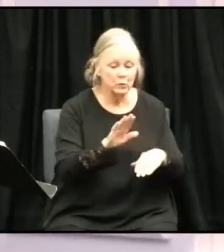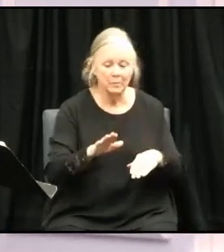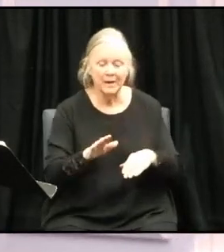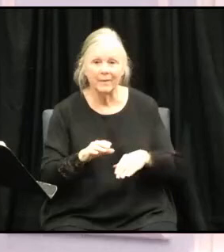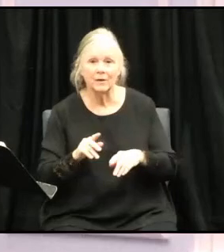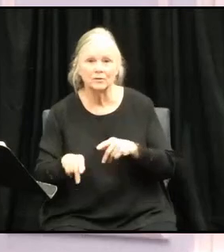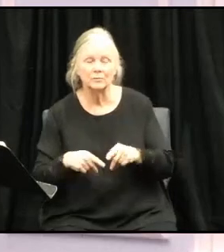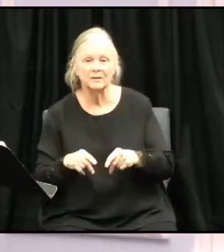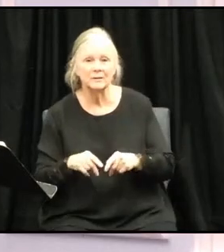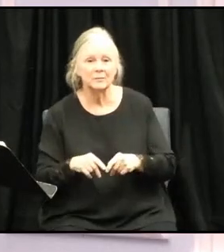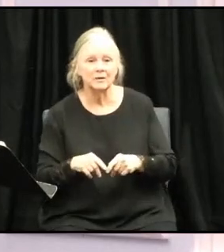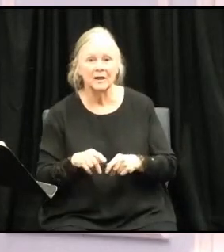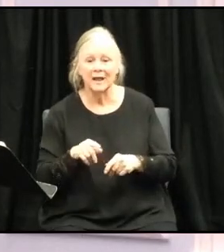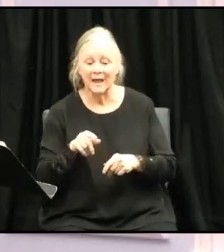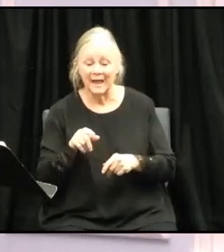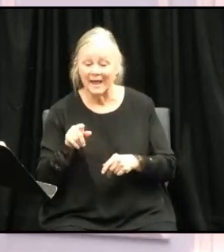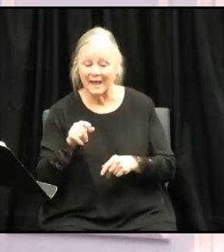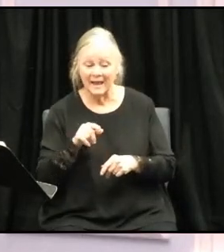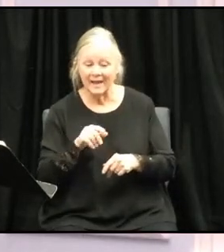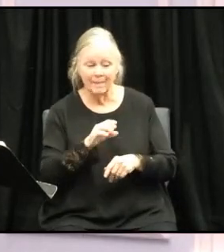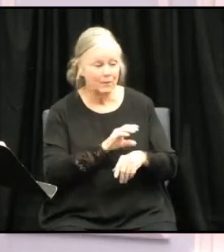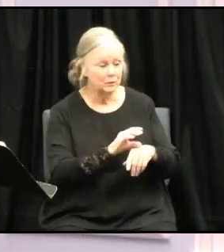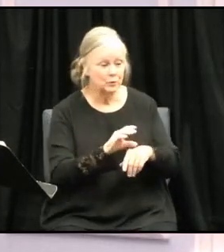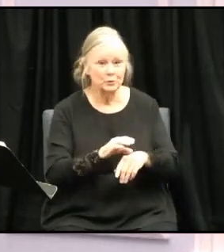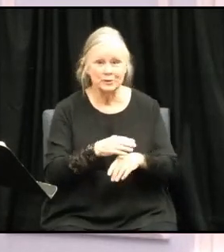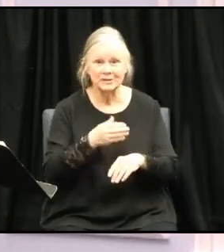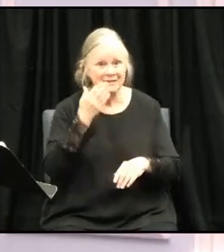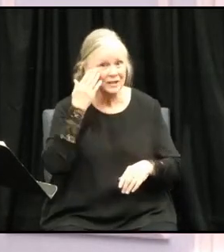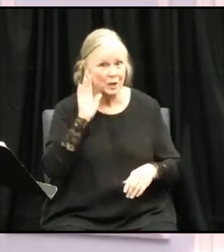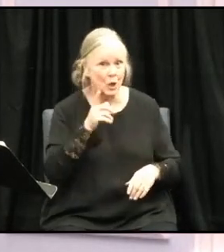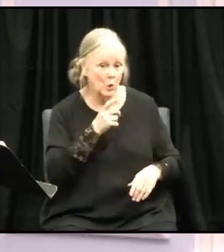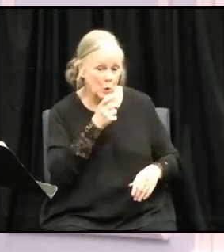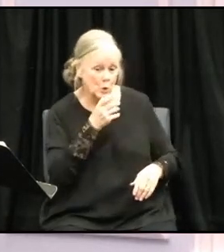and nor did they have a clue about who we were.